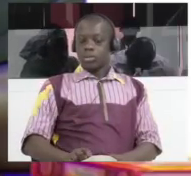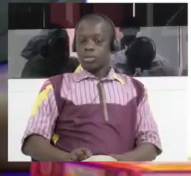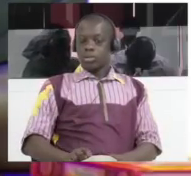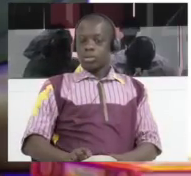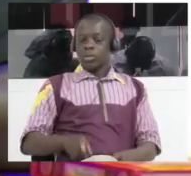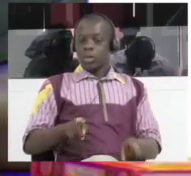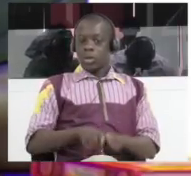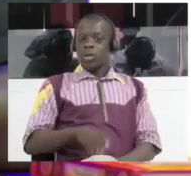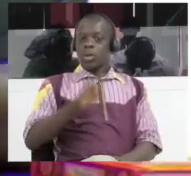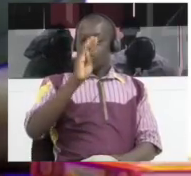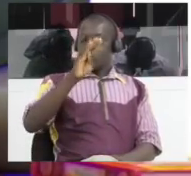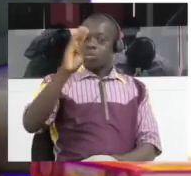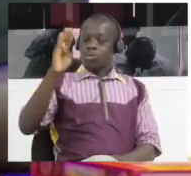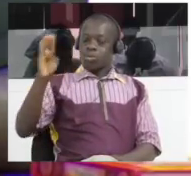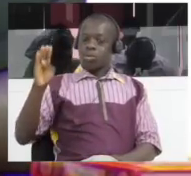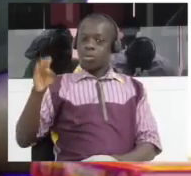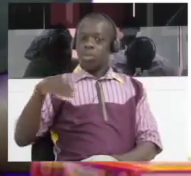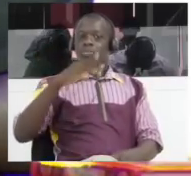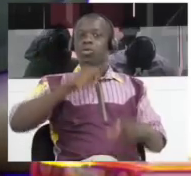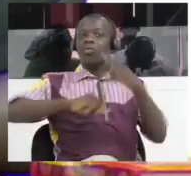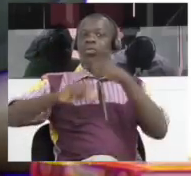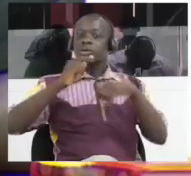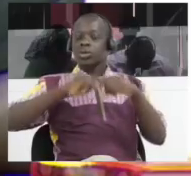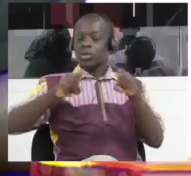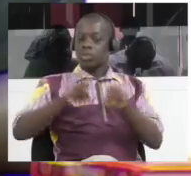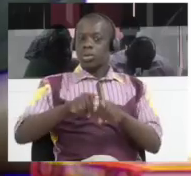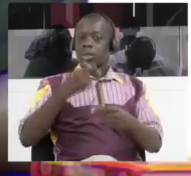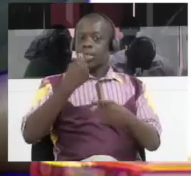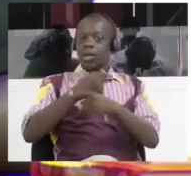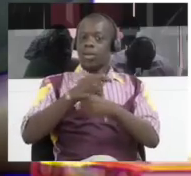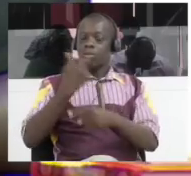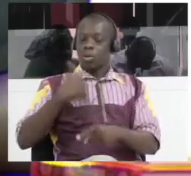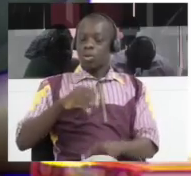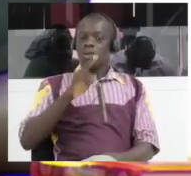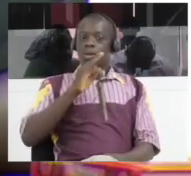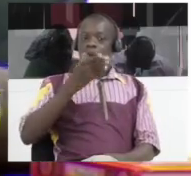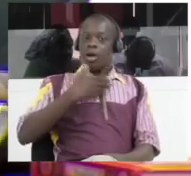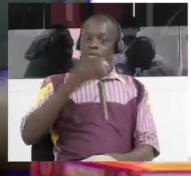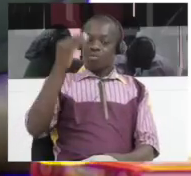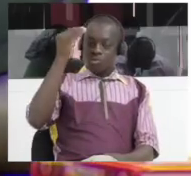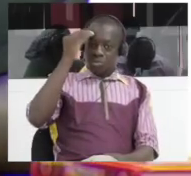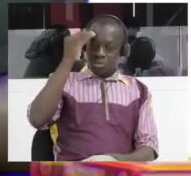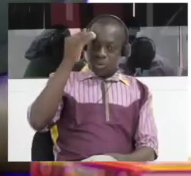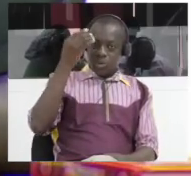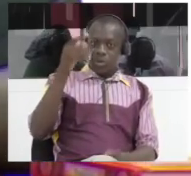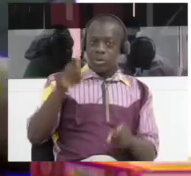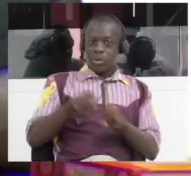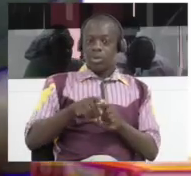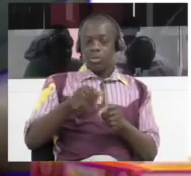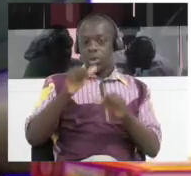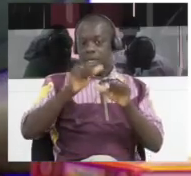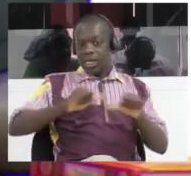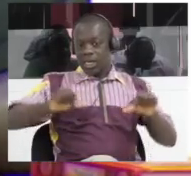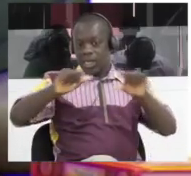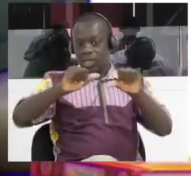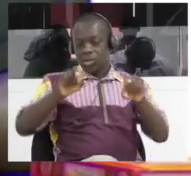some professional, civilians, with some knowledge or a repute for their